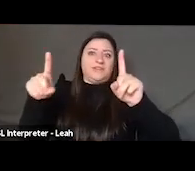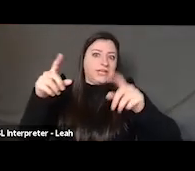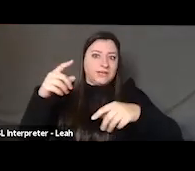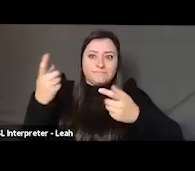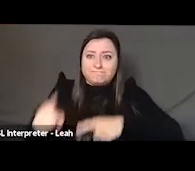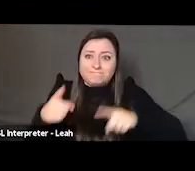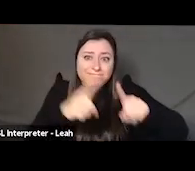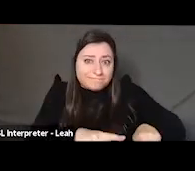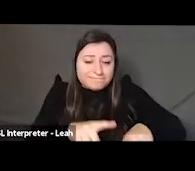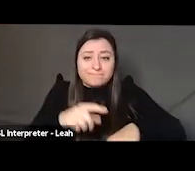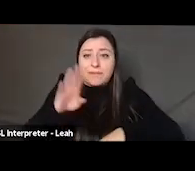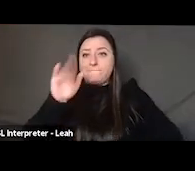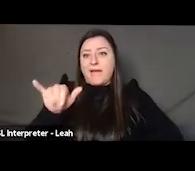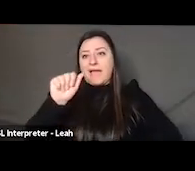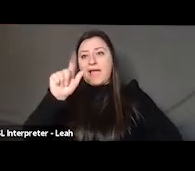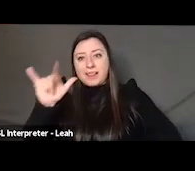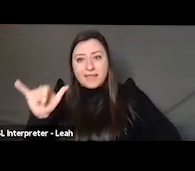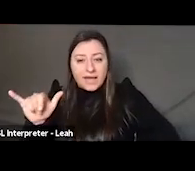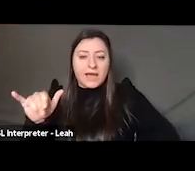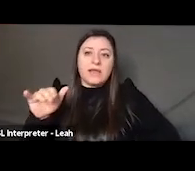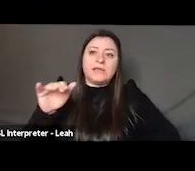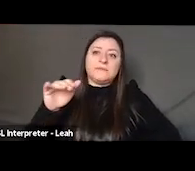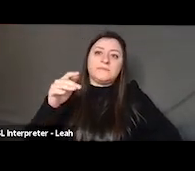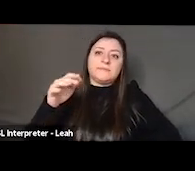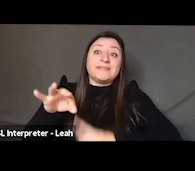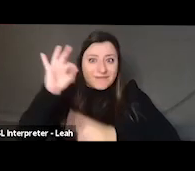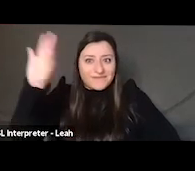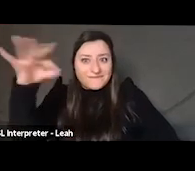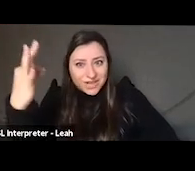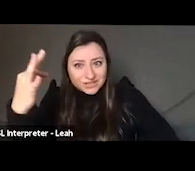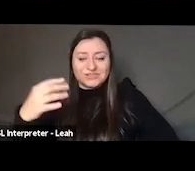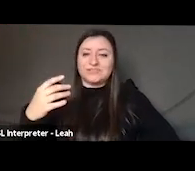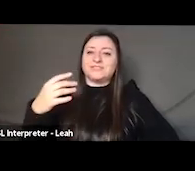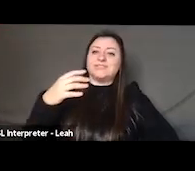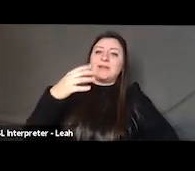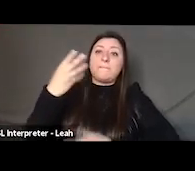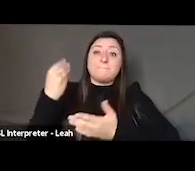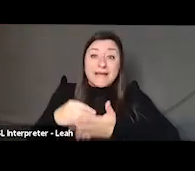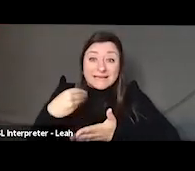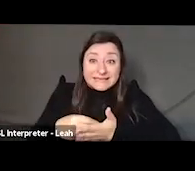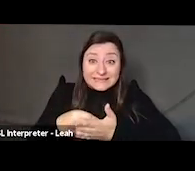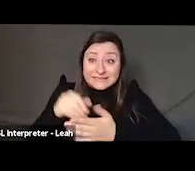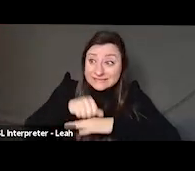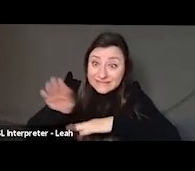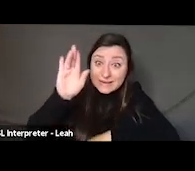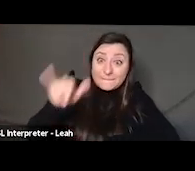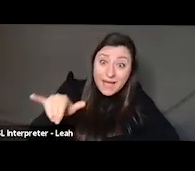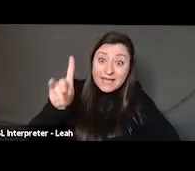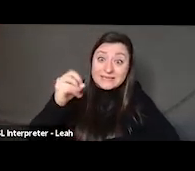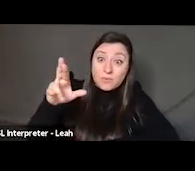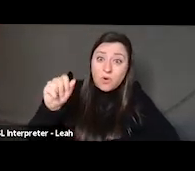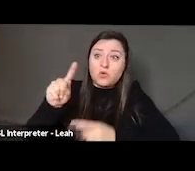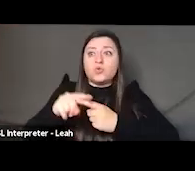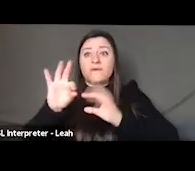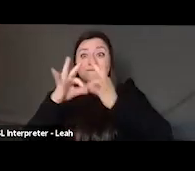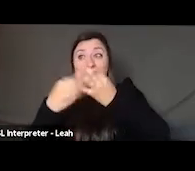were imposed by the Allied troops, especially the French and the British, the money sent by the diaspora to their families